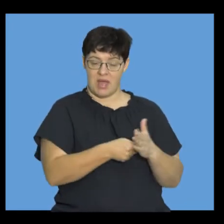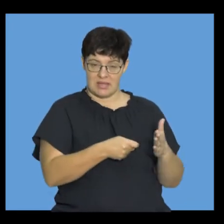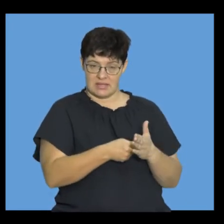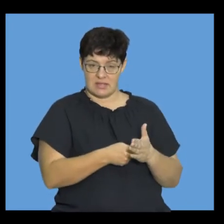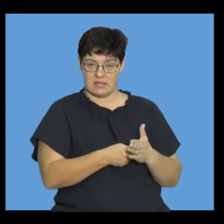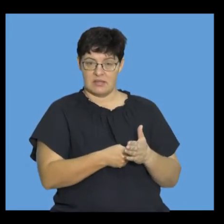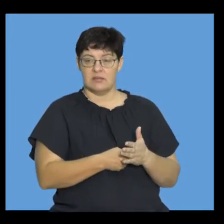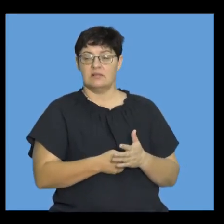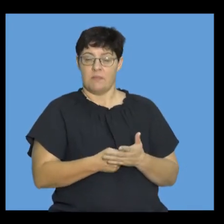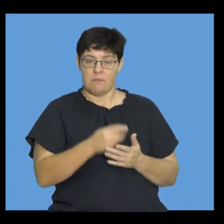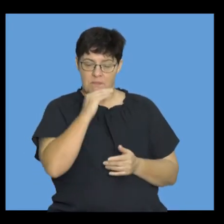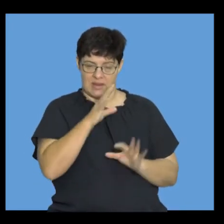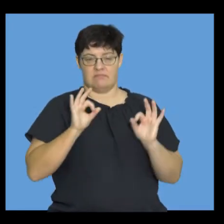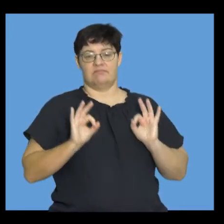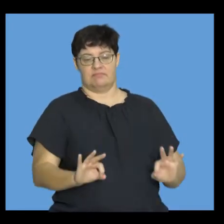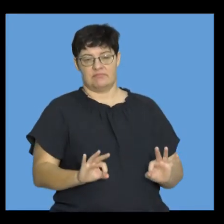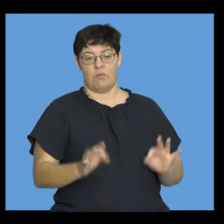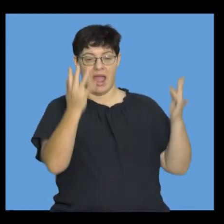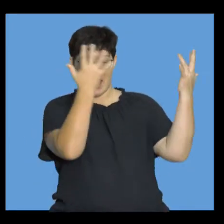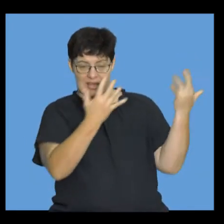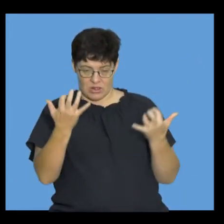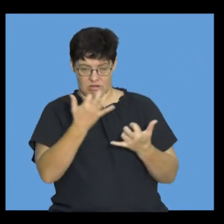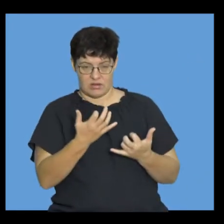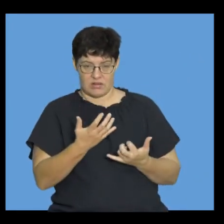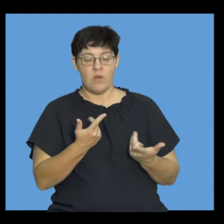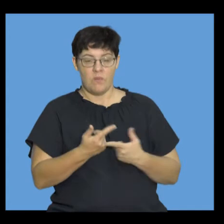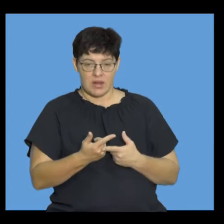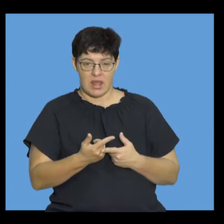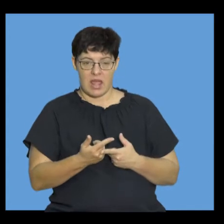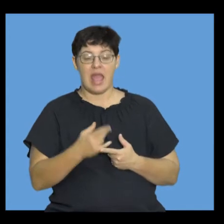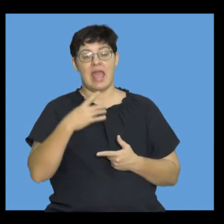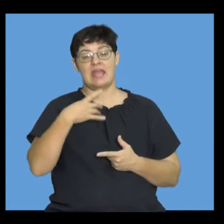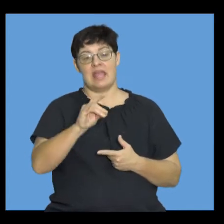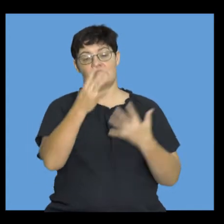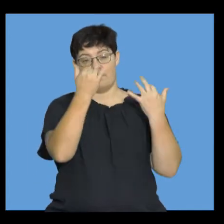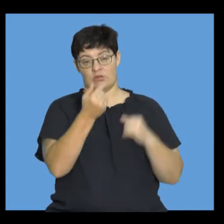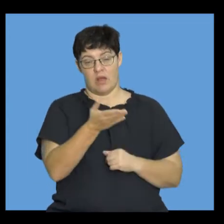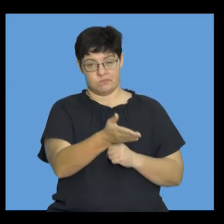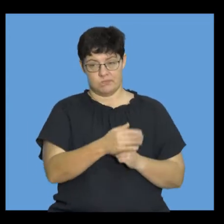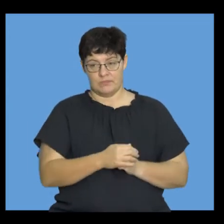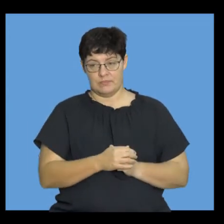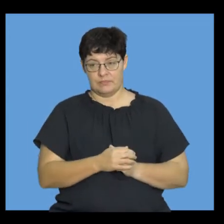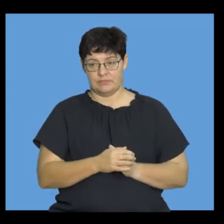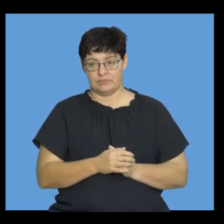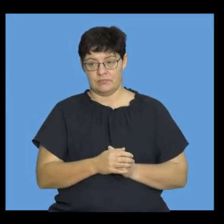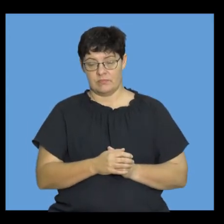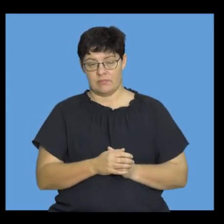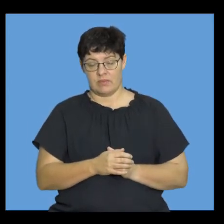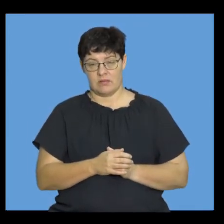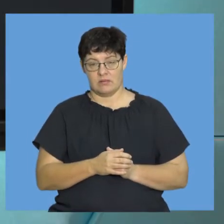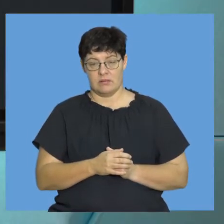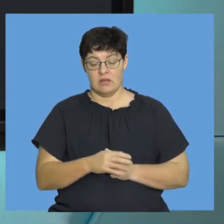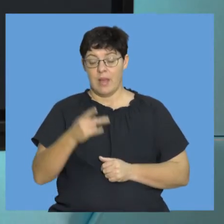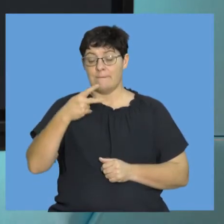marks because the calculation is made in the cash budget. However, your creditors, your payments to your